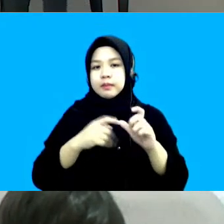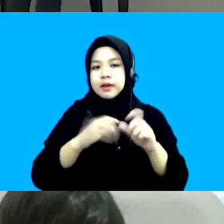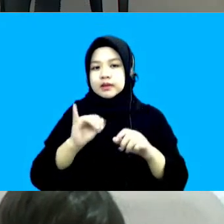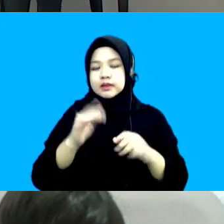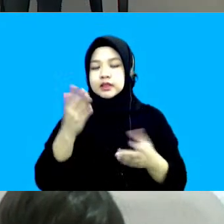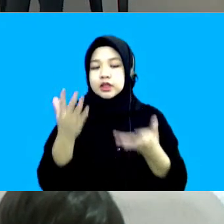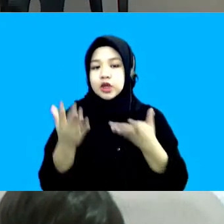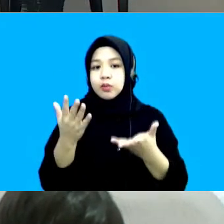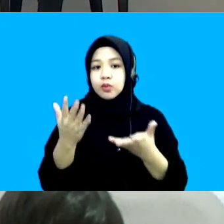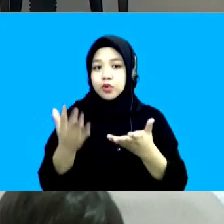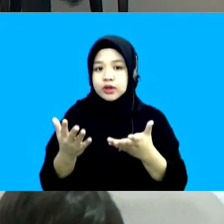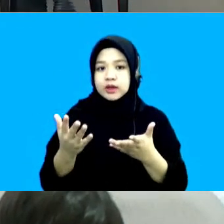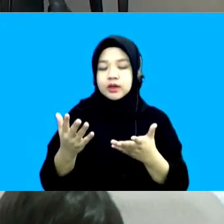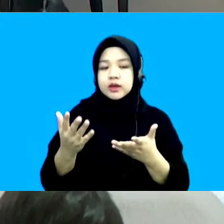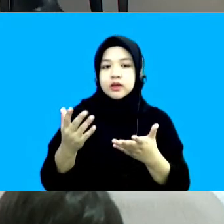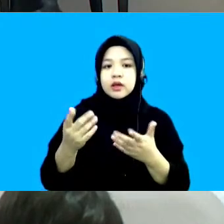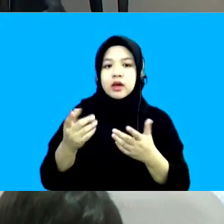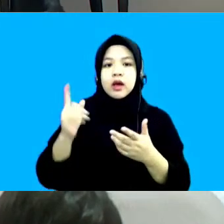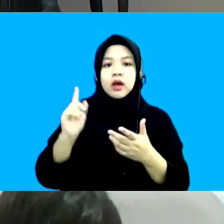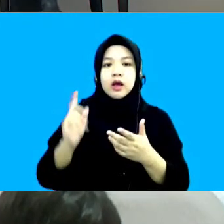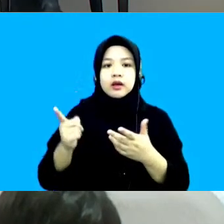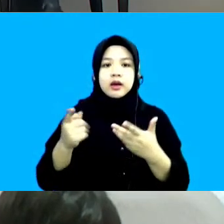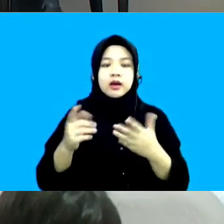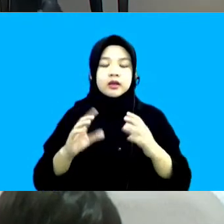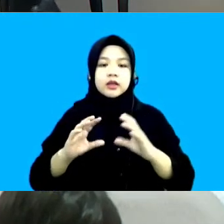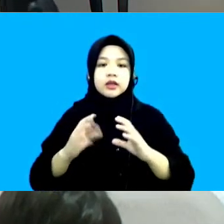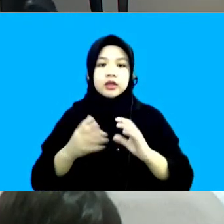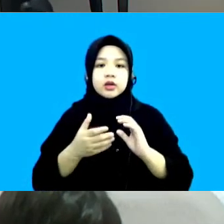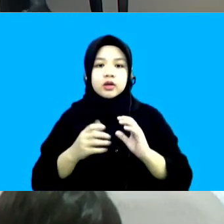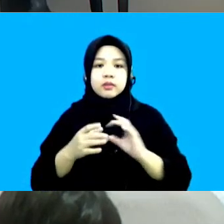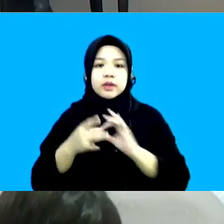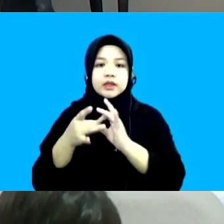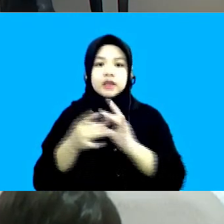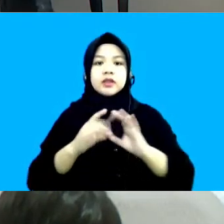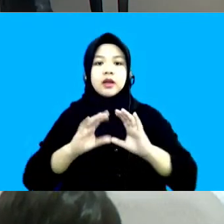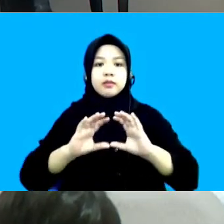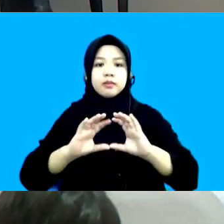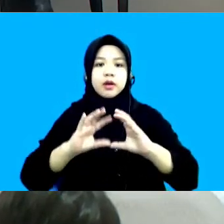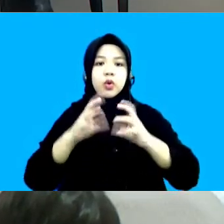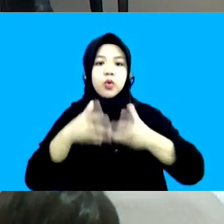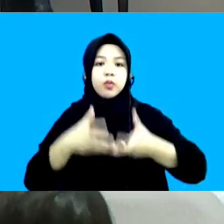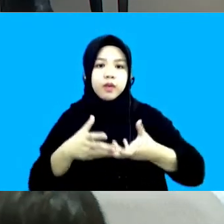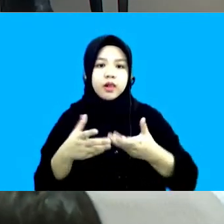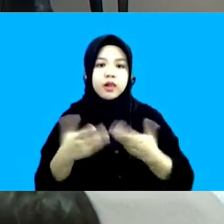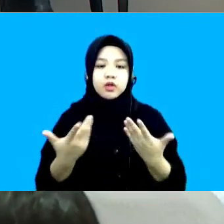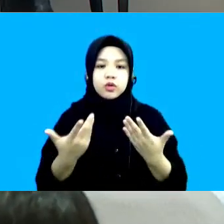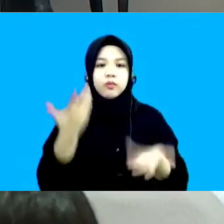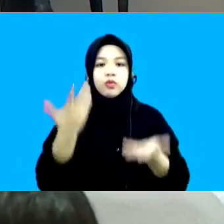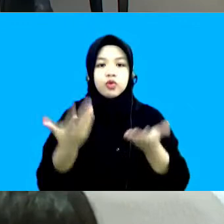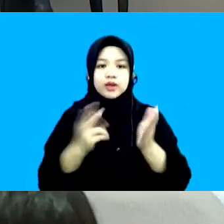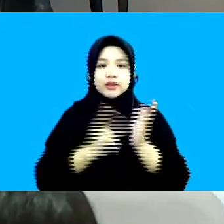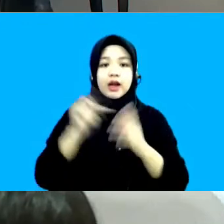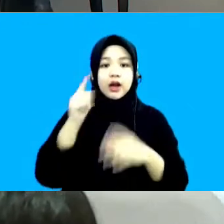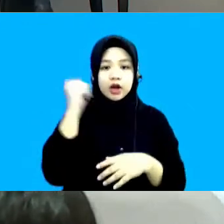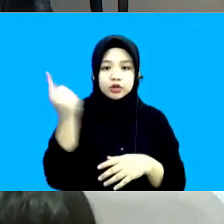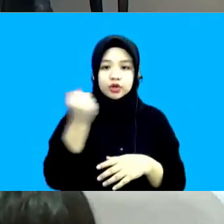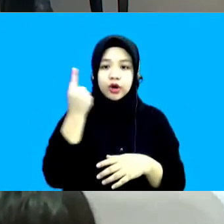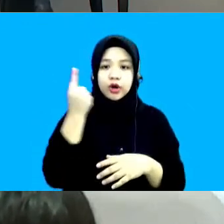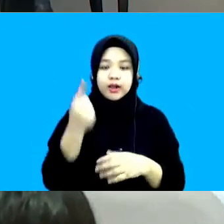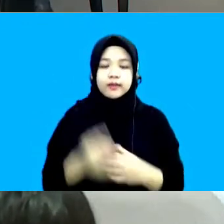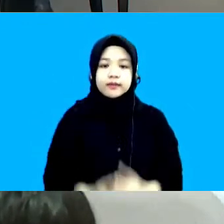other, holding each other accountable, and by the way, the private sector and other stakeholders. It's a great